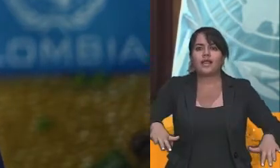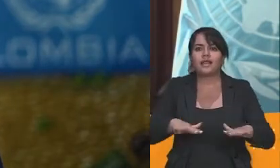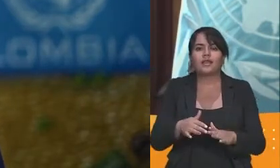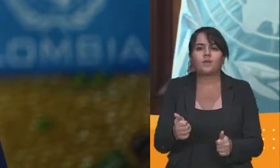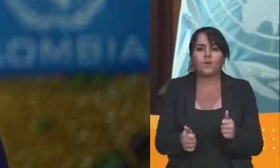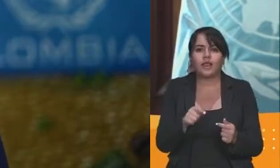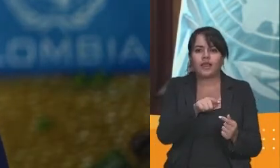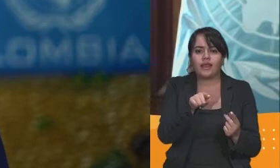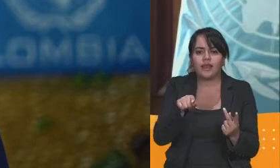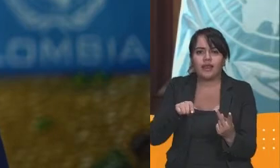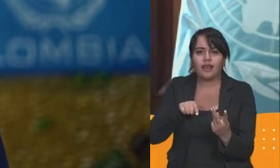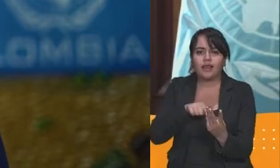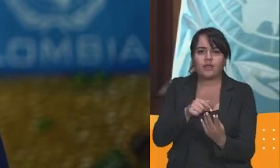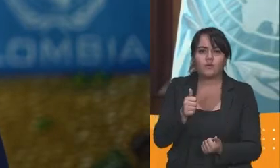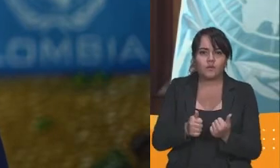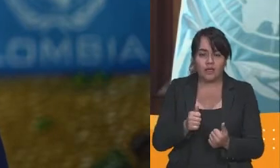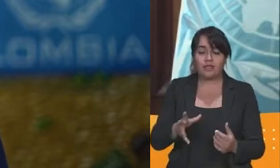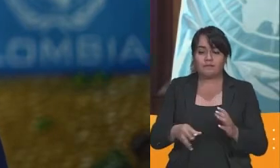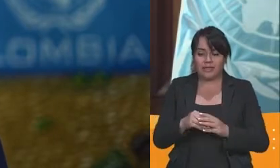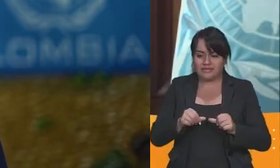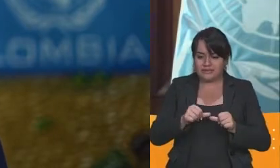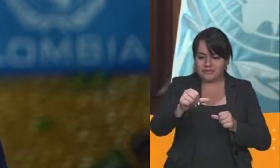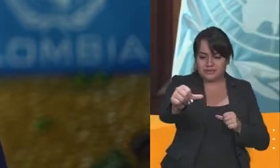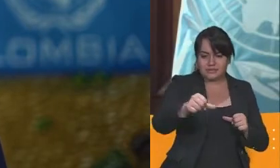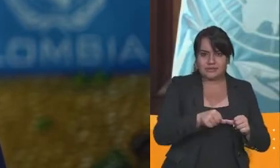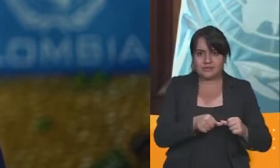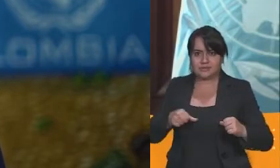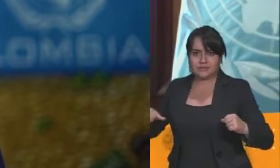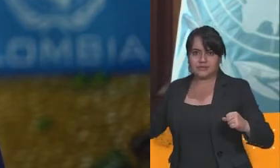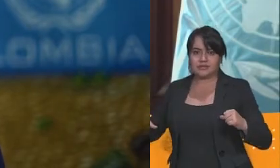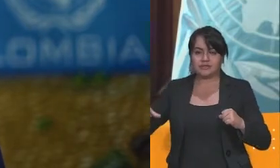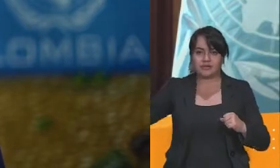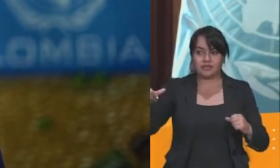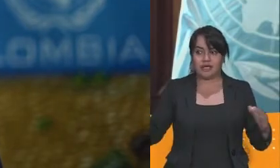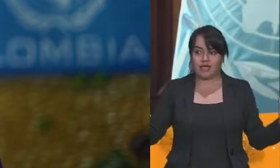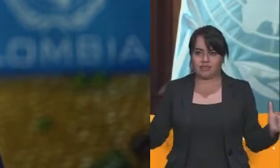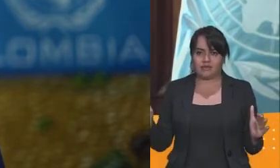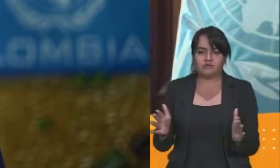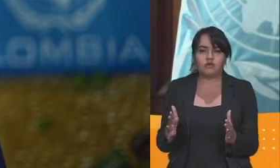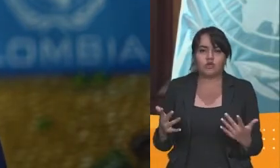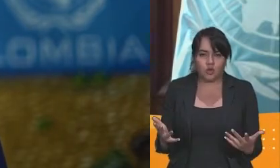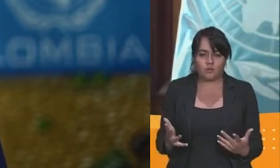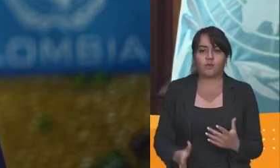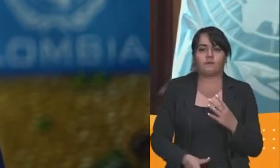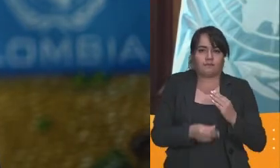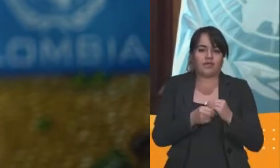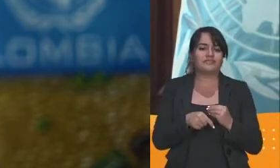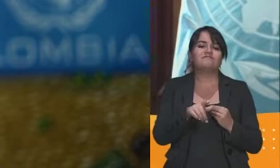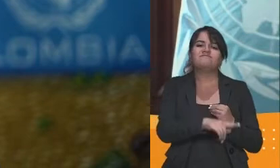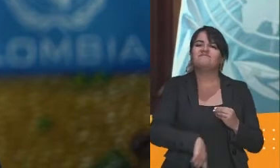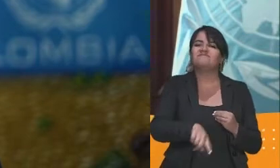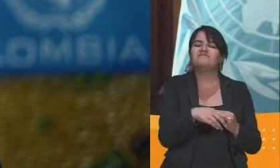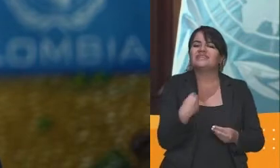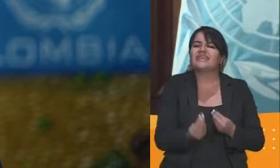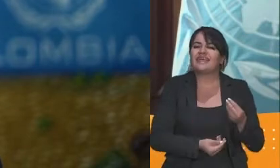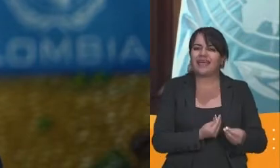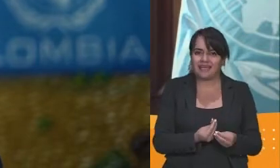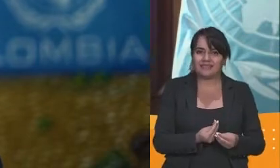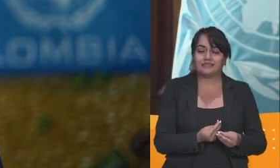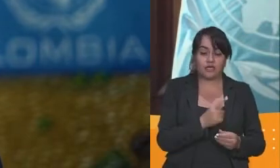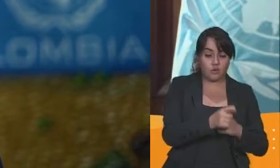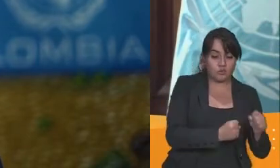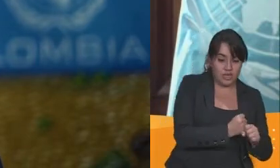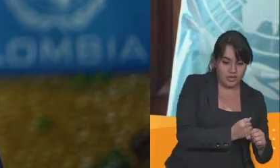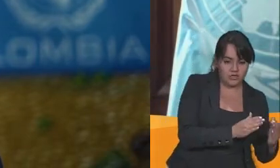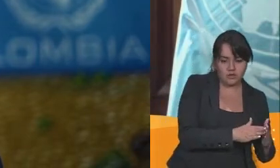territories present this, which is the area that is showing this mention as an area. And then finally, we're going to show the dynamics of what's